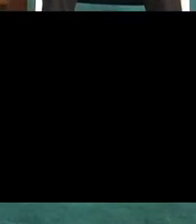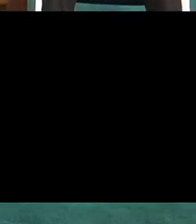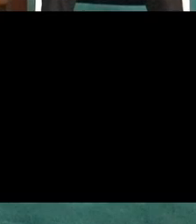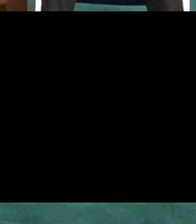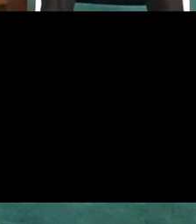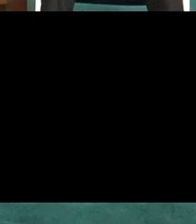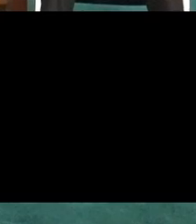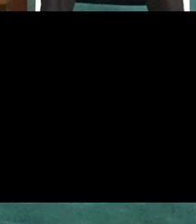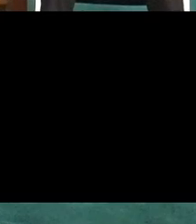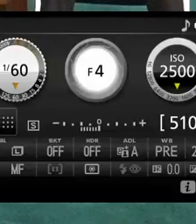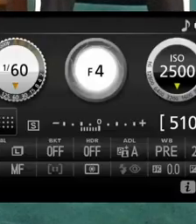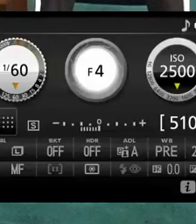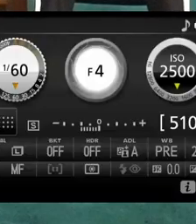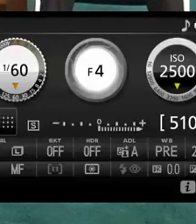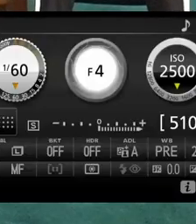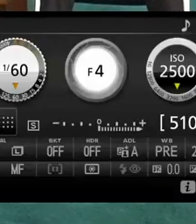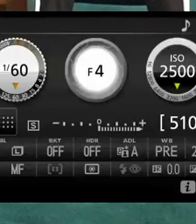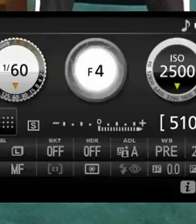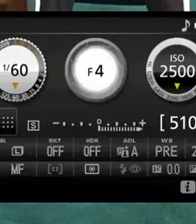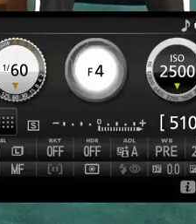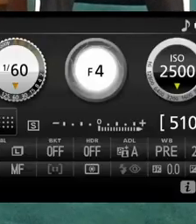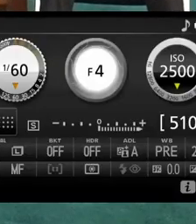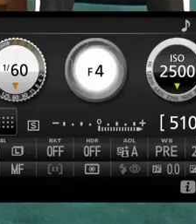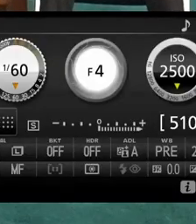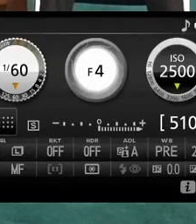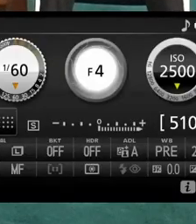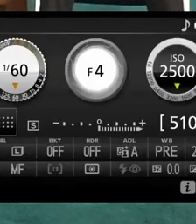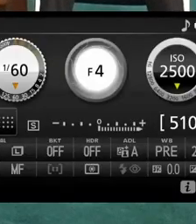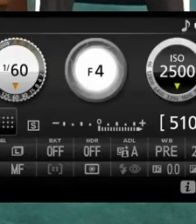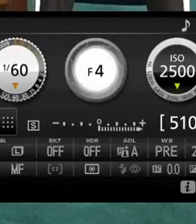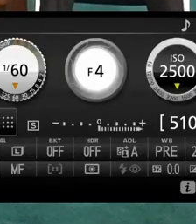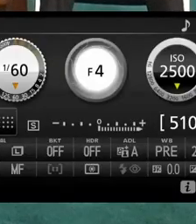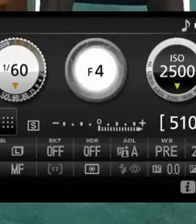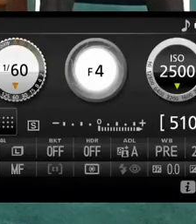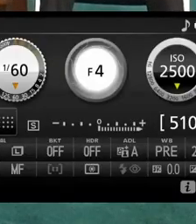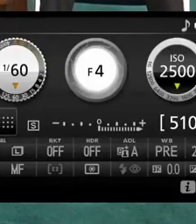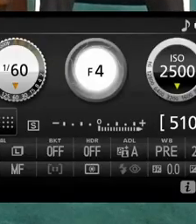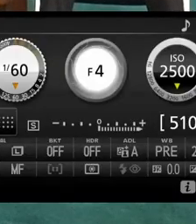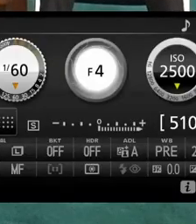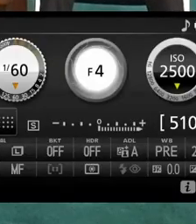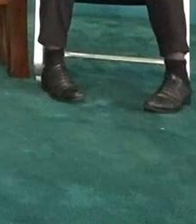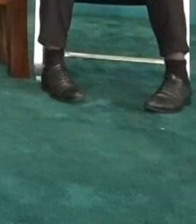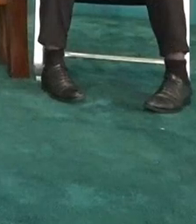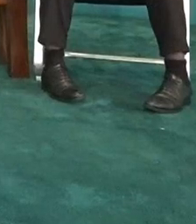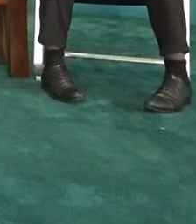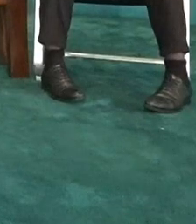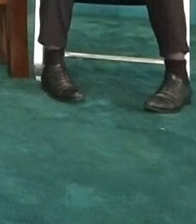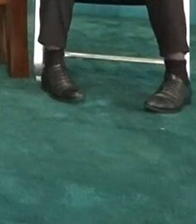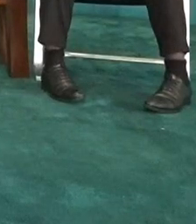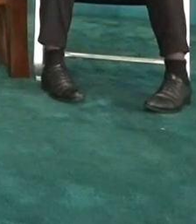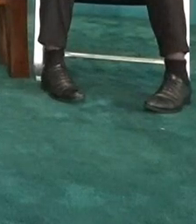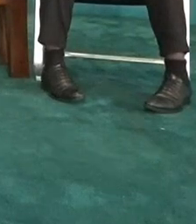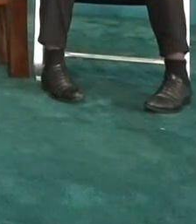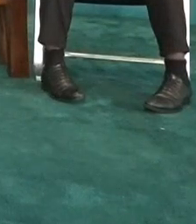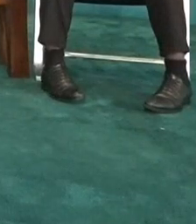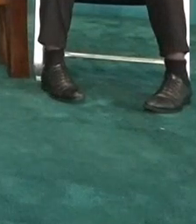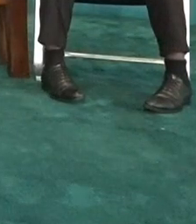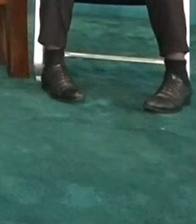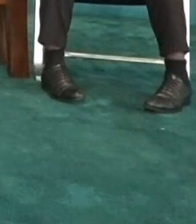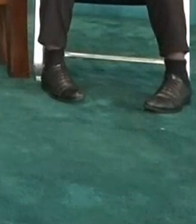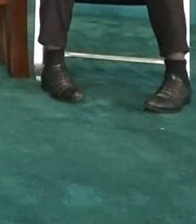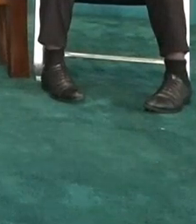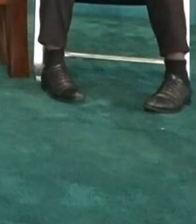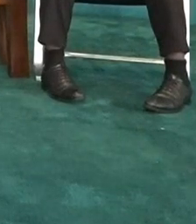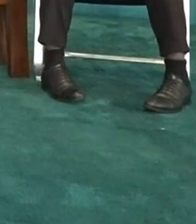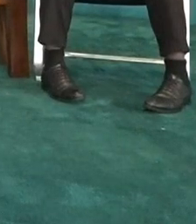way. You encounter Christ, you all can't shut on Sabbath. You encounter Christ, your life changes and we conform to the